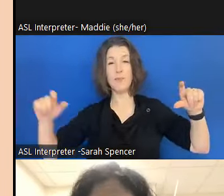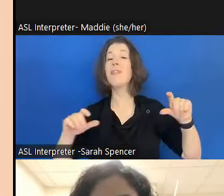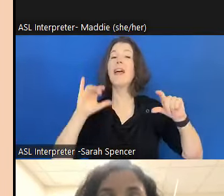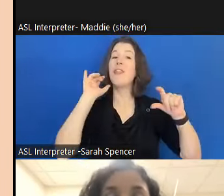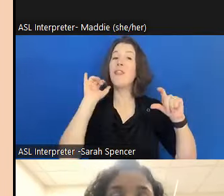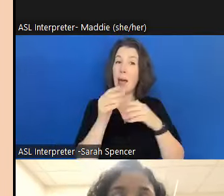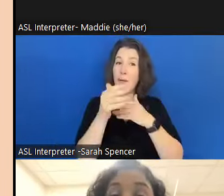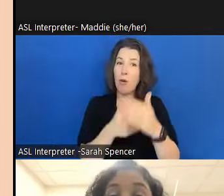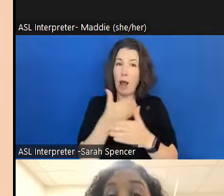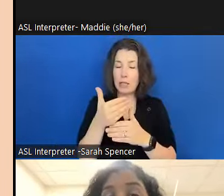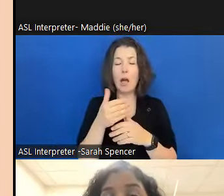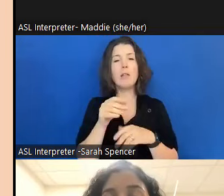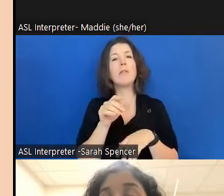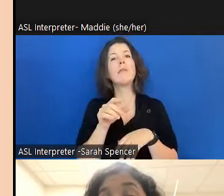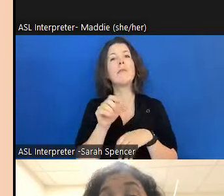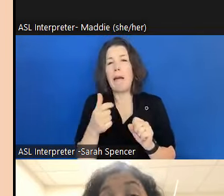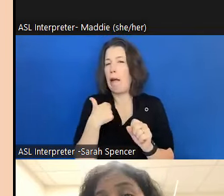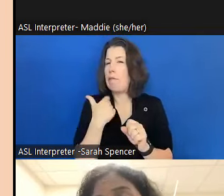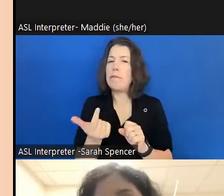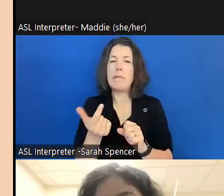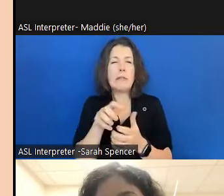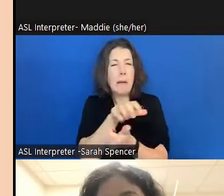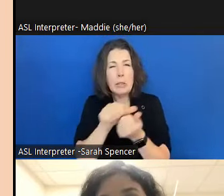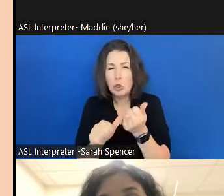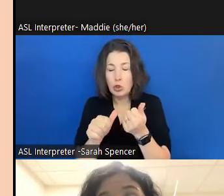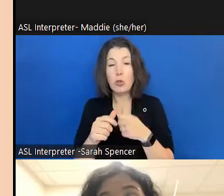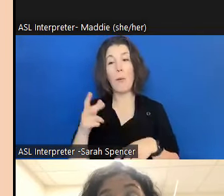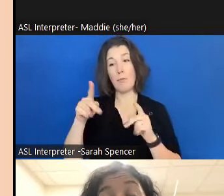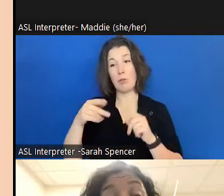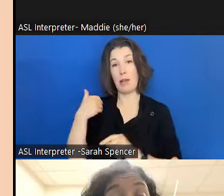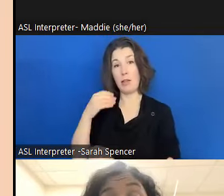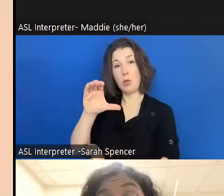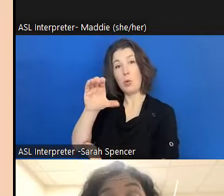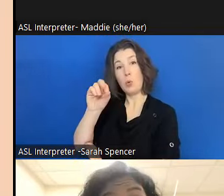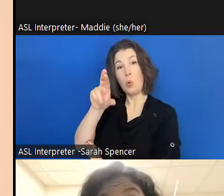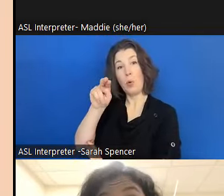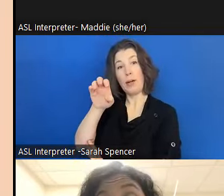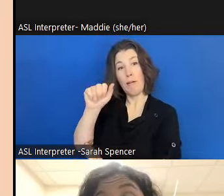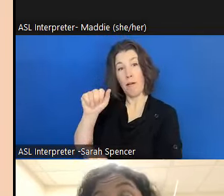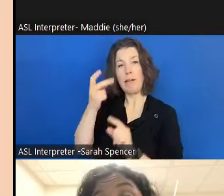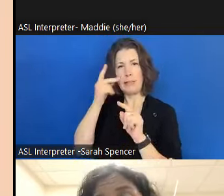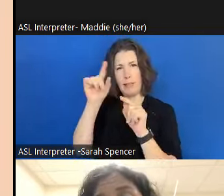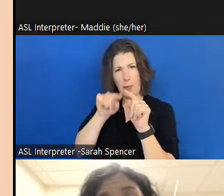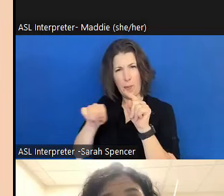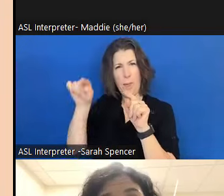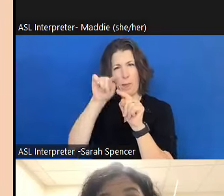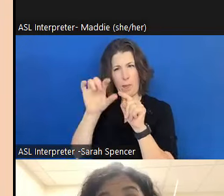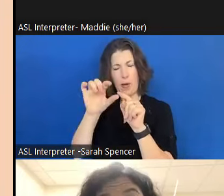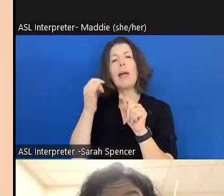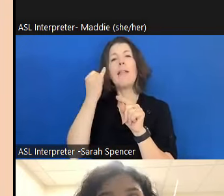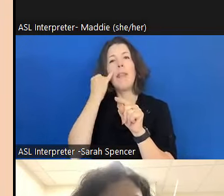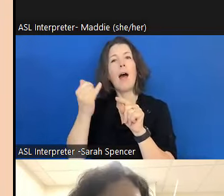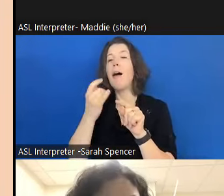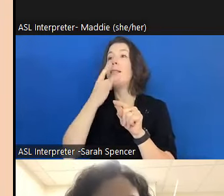low vision. So someone who had a corneal dystrophy or a cataract that prevented light to